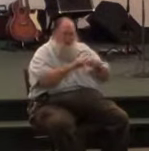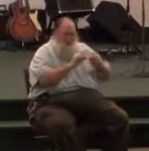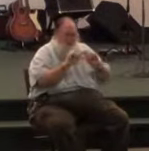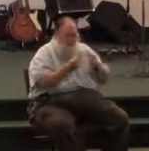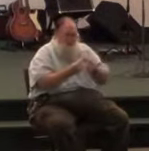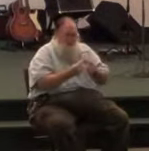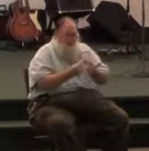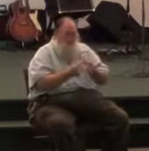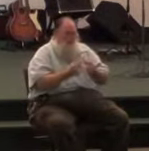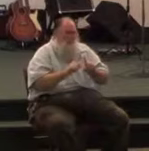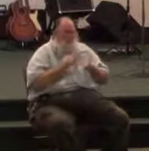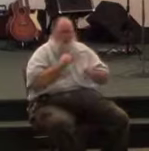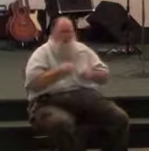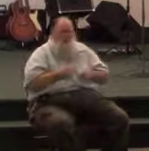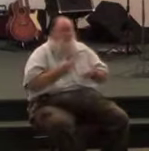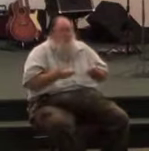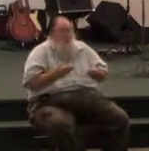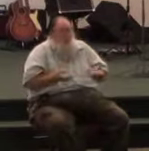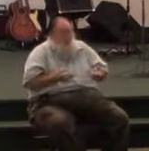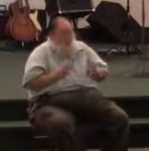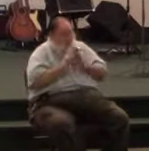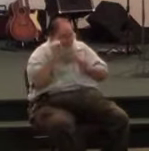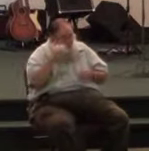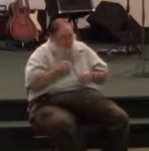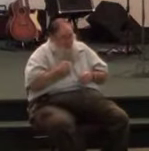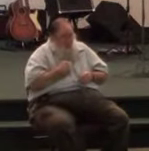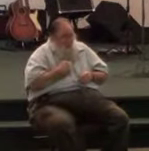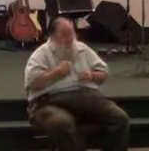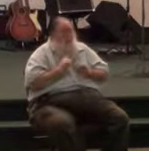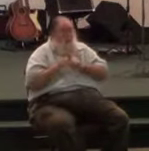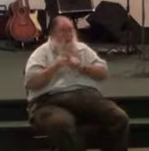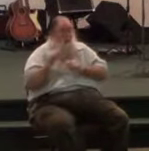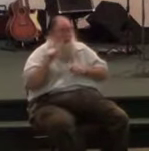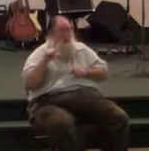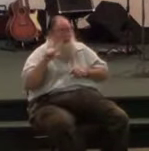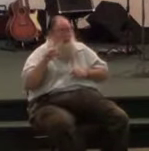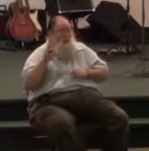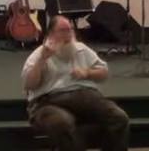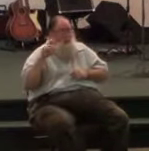to be praying for me. You might have to come over to Alvin and see me.